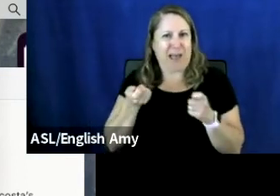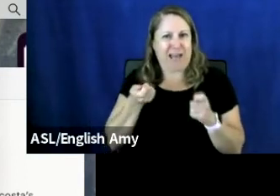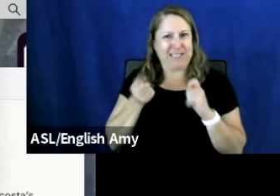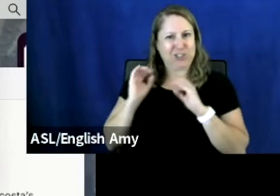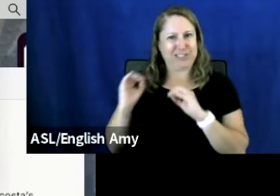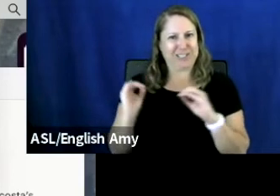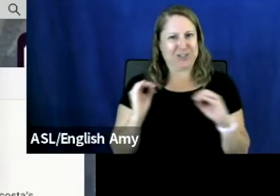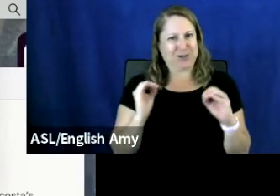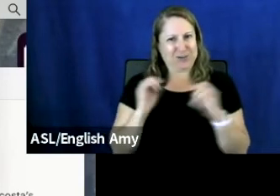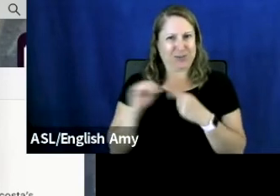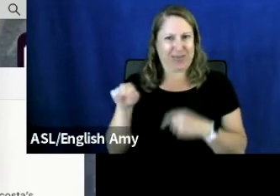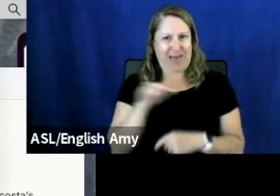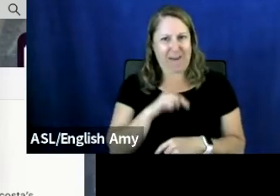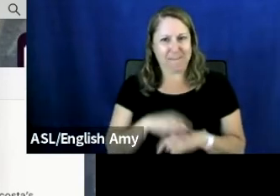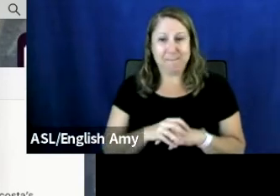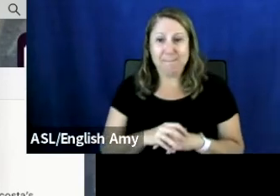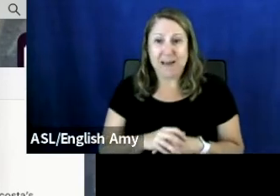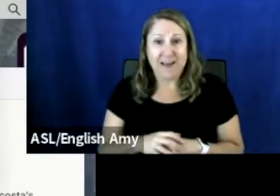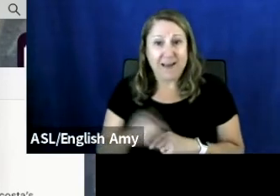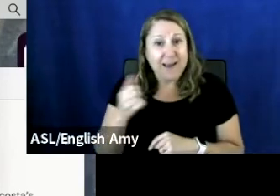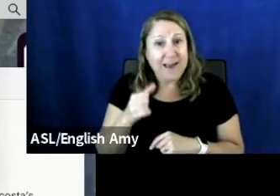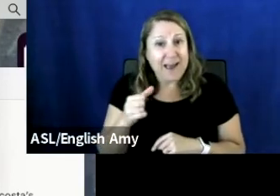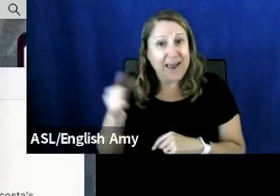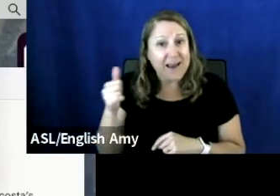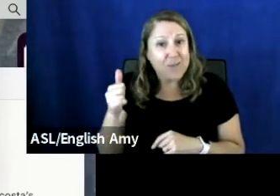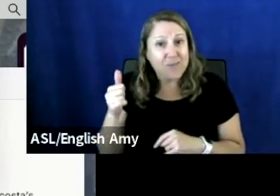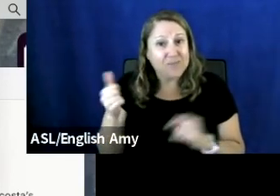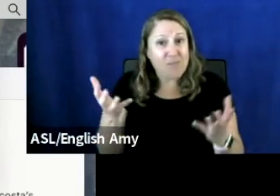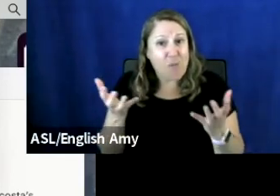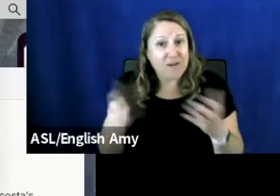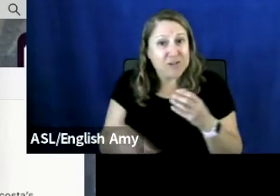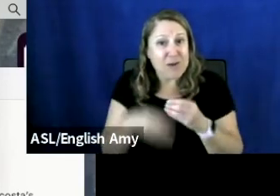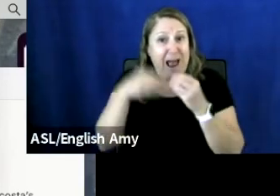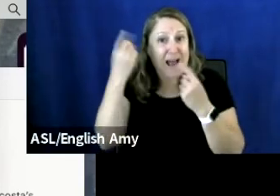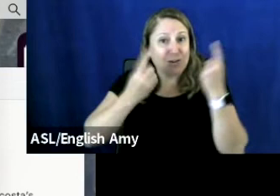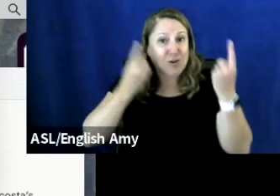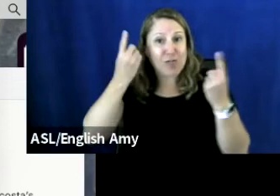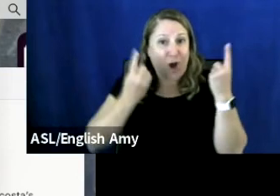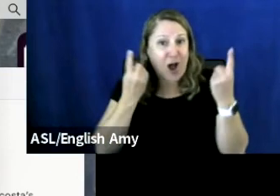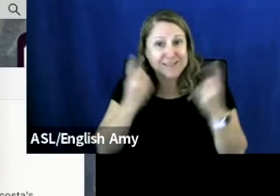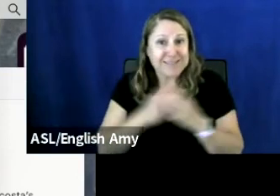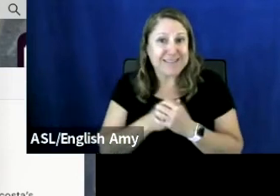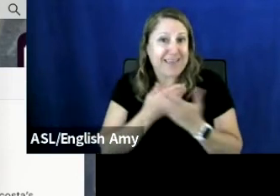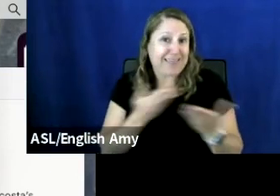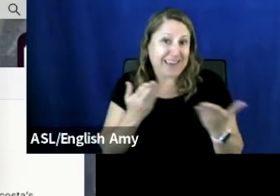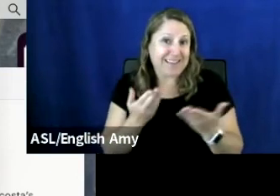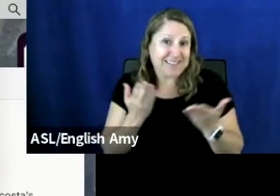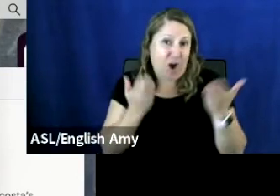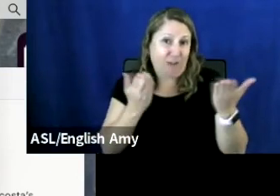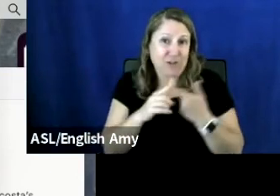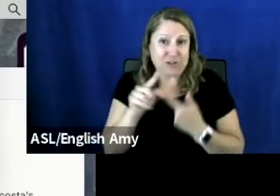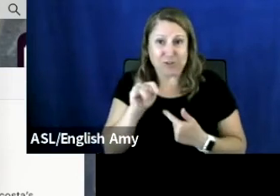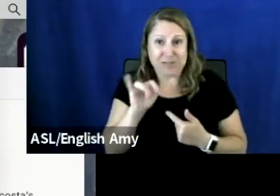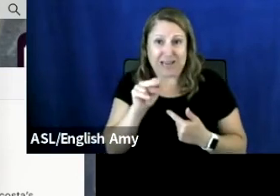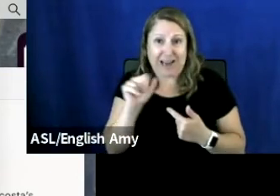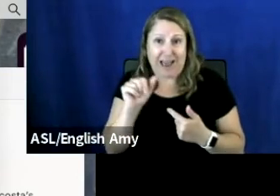too. Anybody want to add thoughts to this? These are things that came up that were offered to Tina. I don't know that we've given you anything,